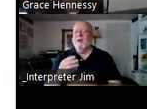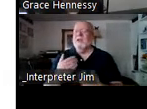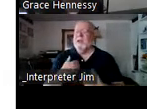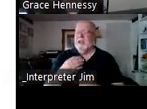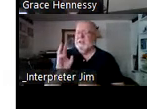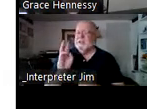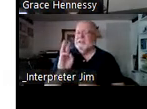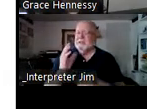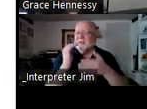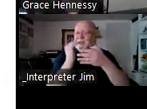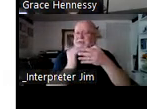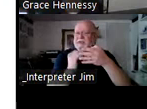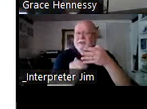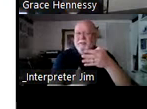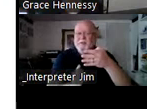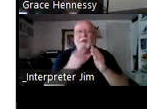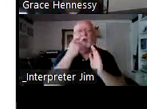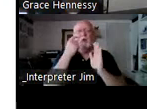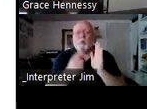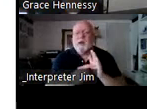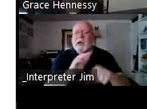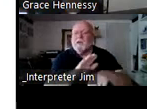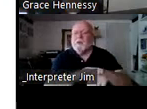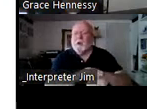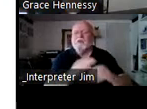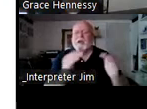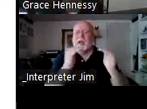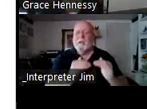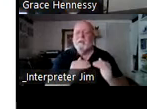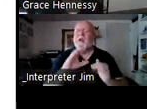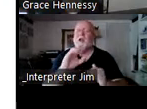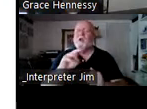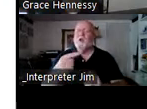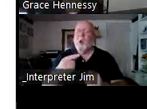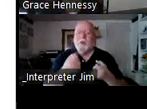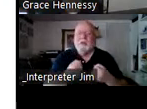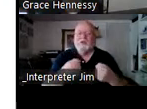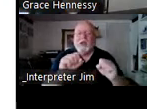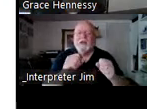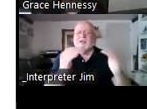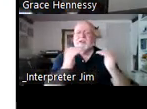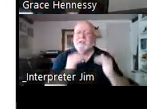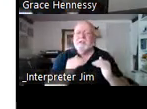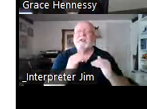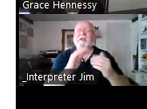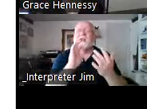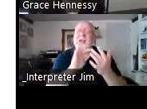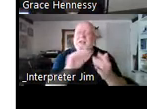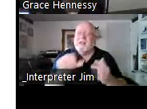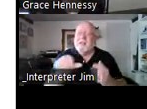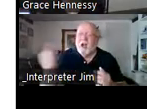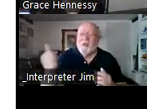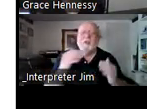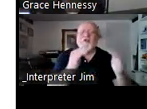the warning signs of an impending suicidal crisis, using coping strategies, contacting others to distract you from suicidal